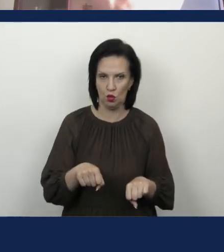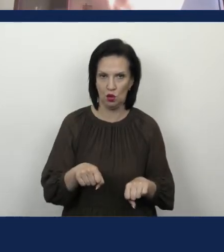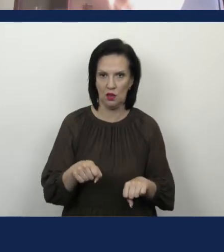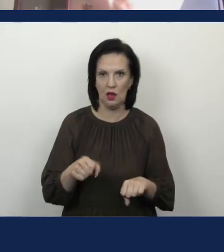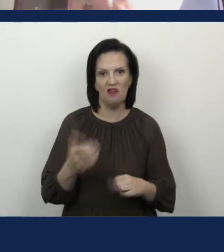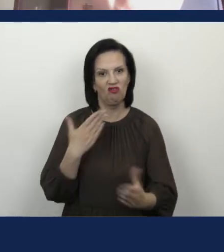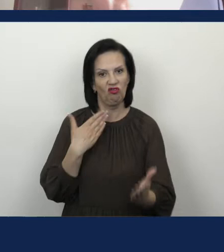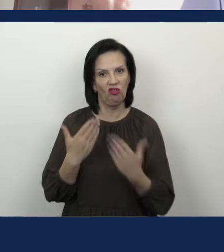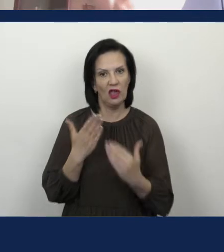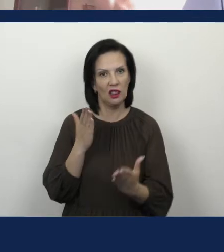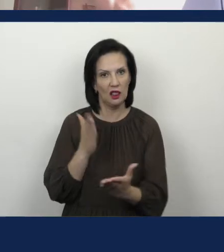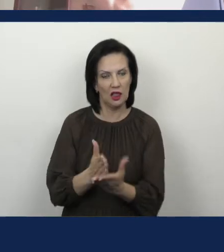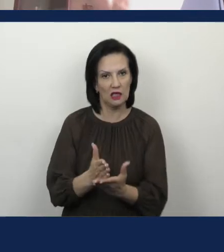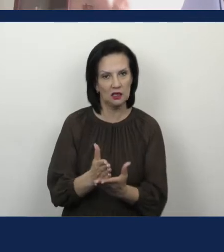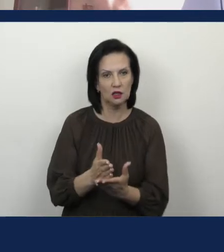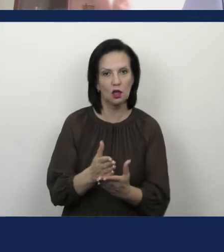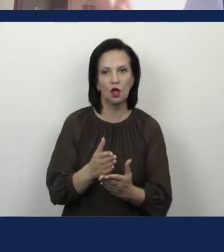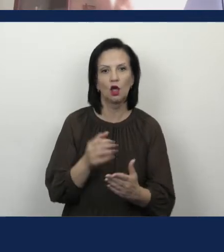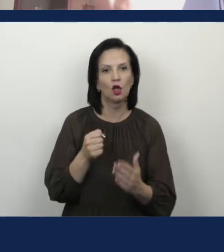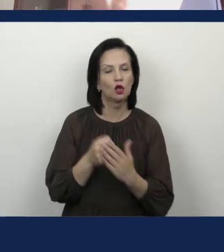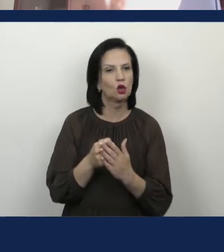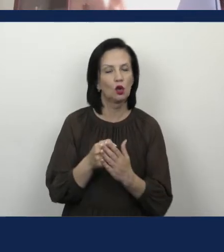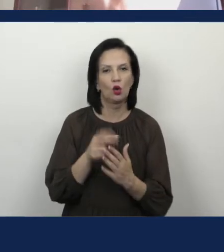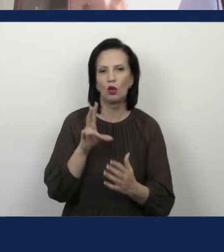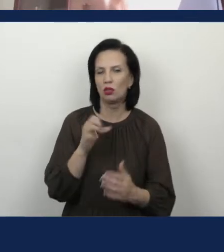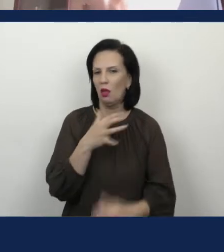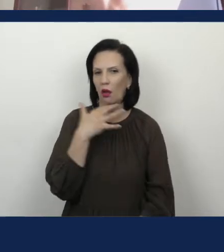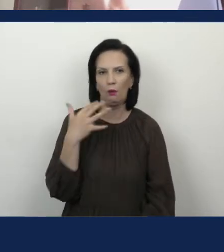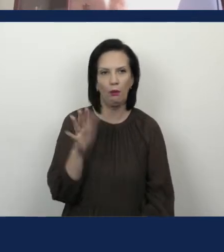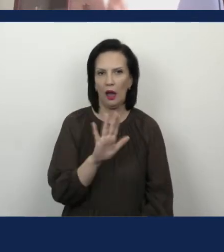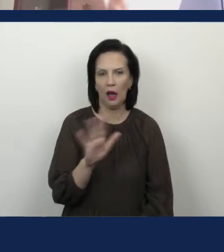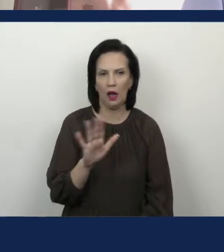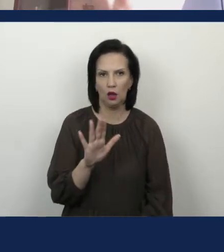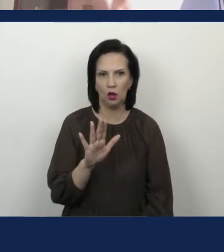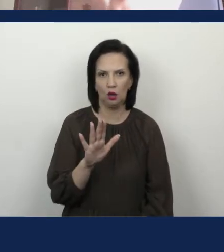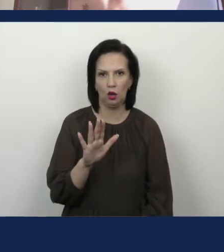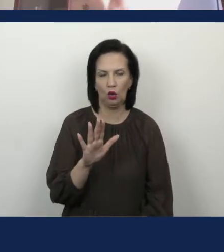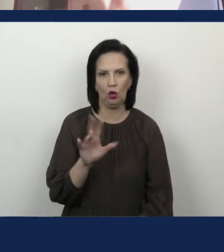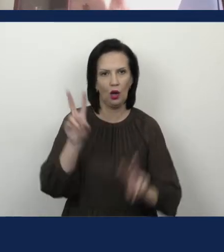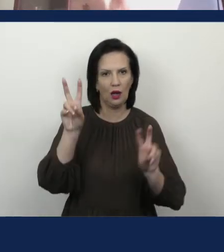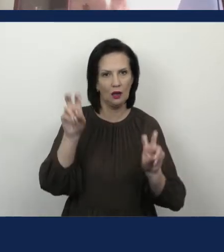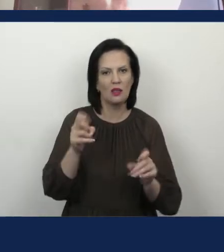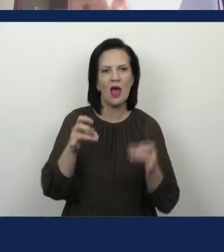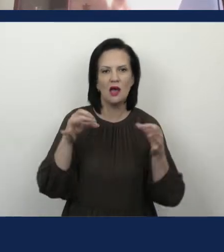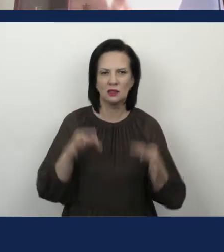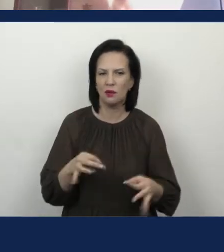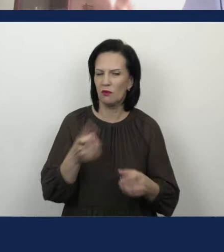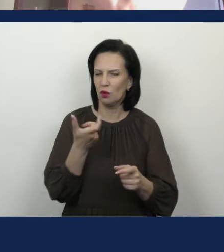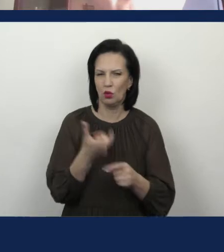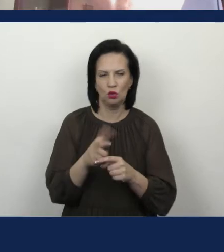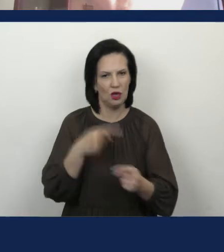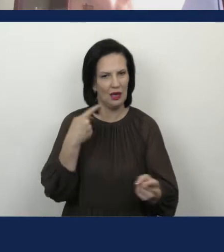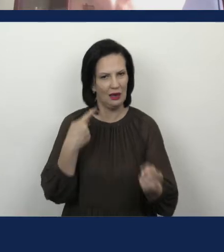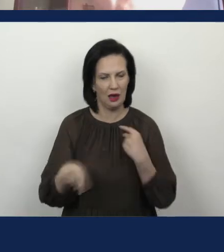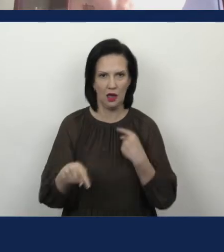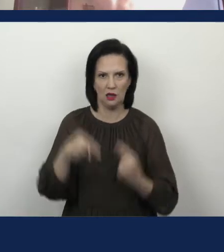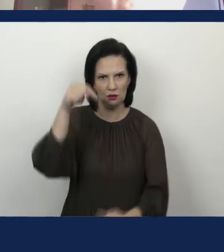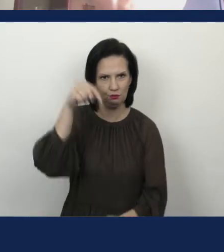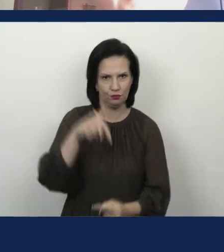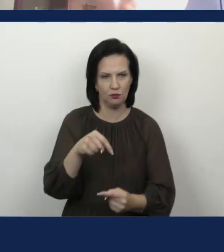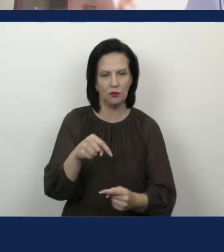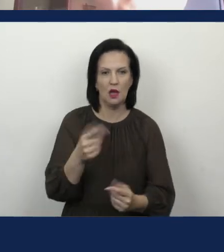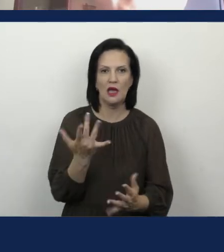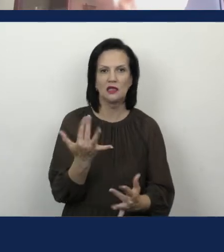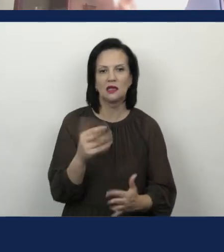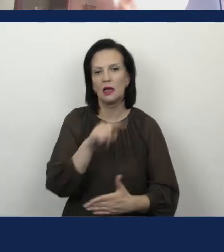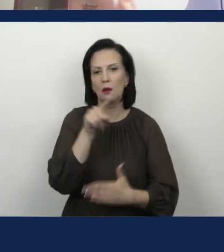several large categories, in fact, they are very diverse in nature, bringing into questions not only